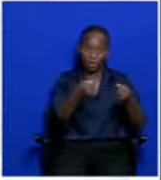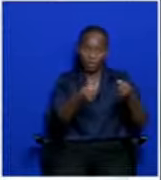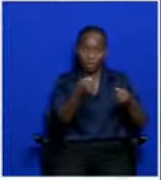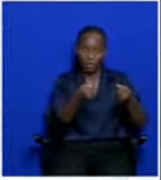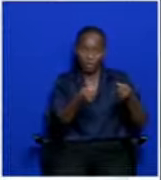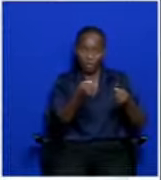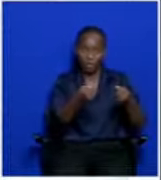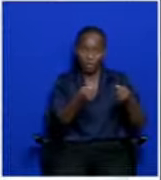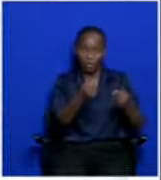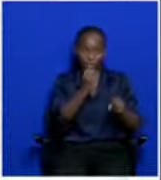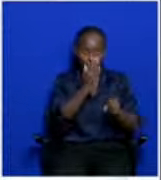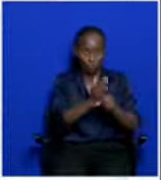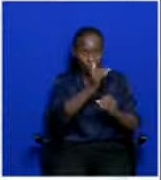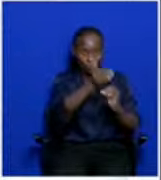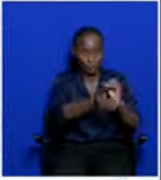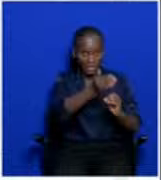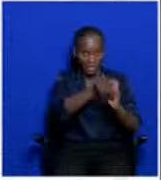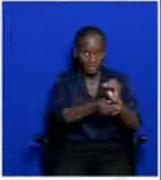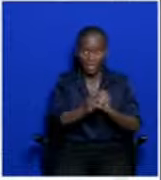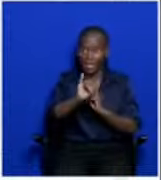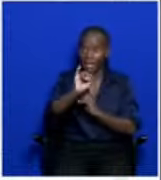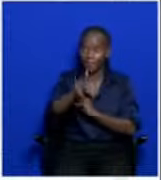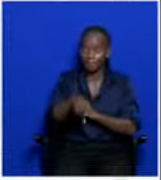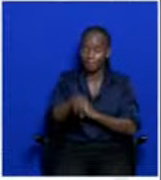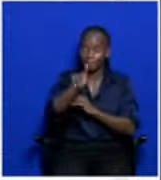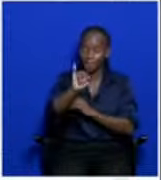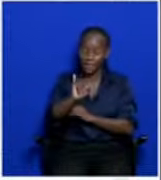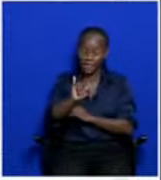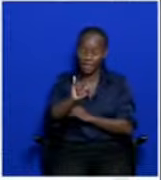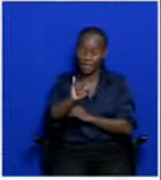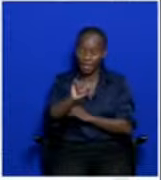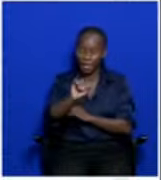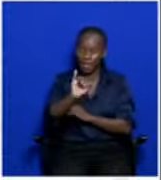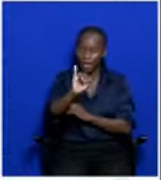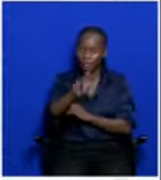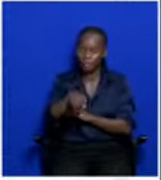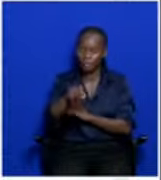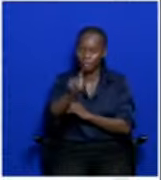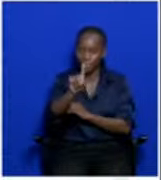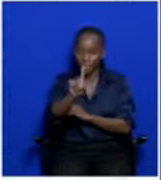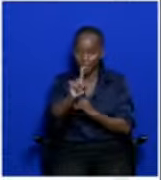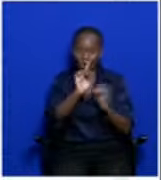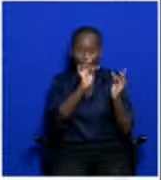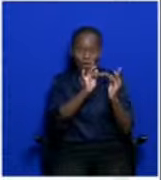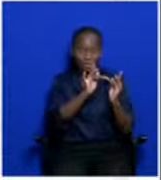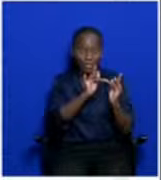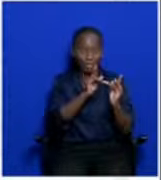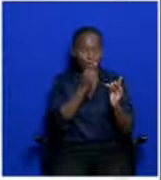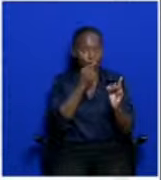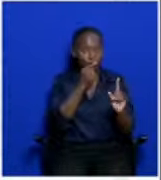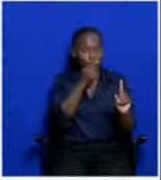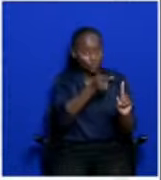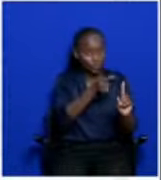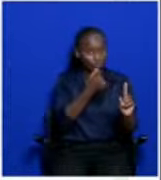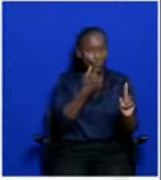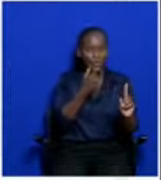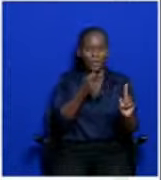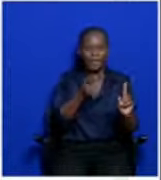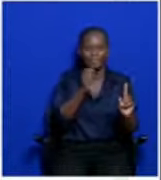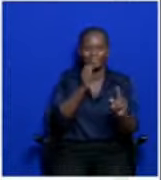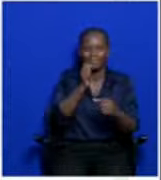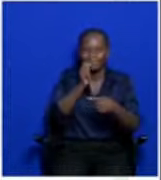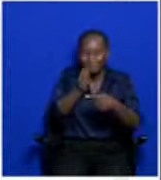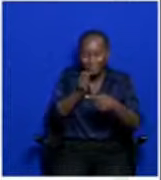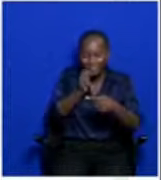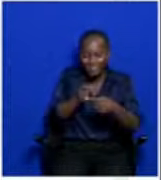their forensics with. The next message there at the bottom reads, Mackenzie's patrol vehicle was booked in for repairs